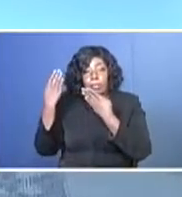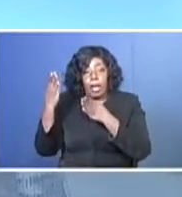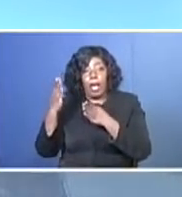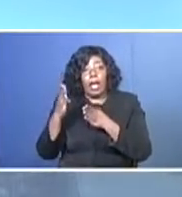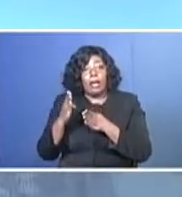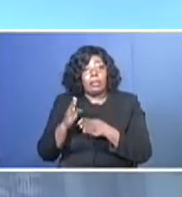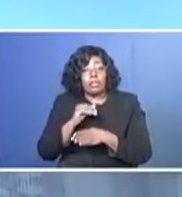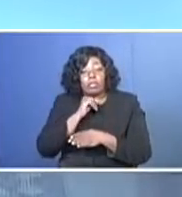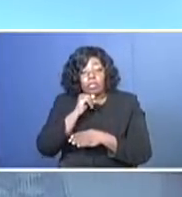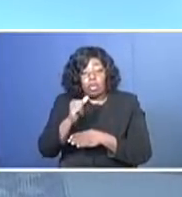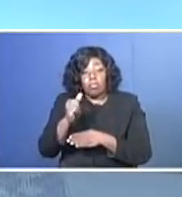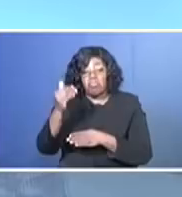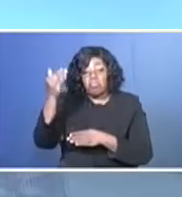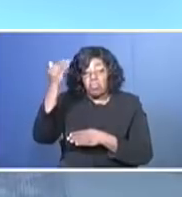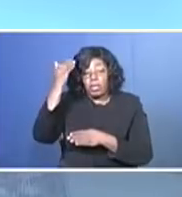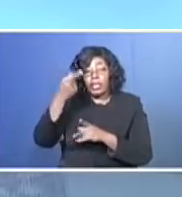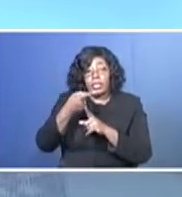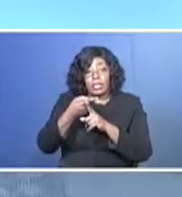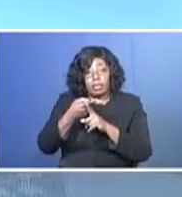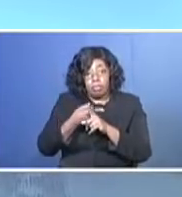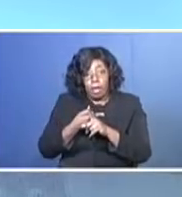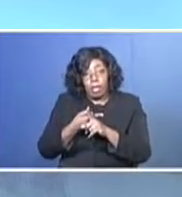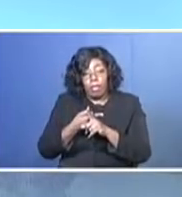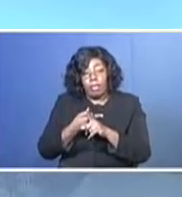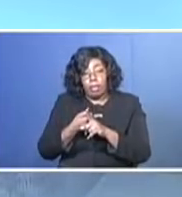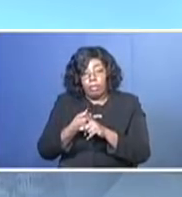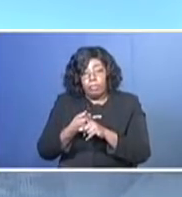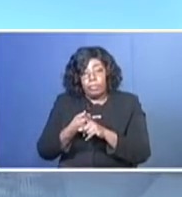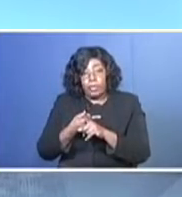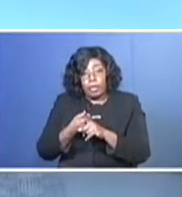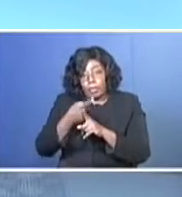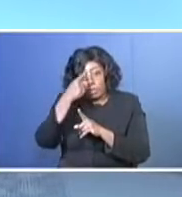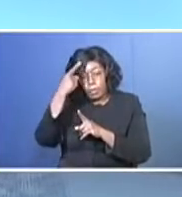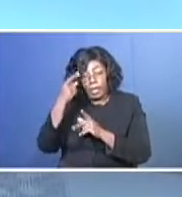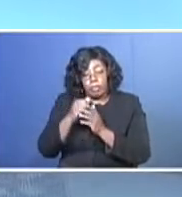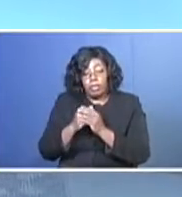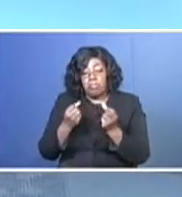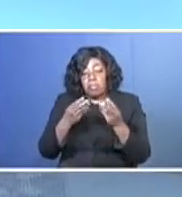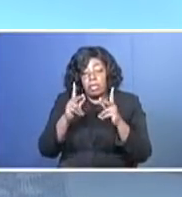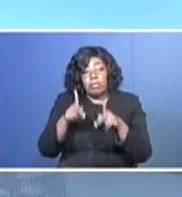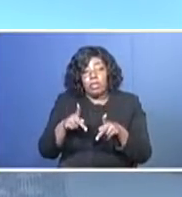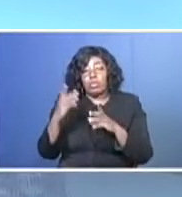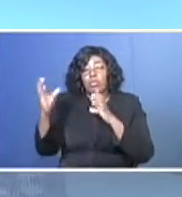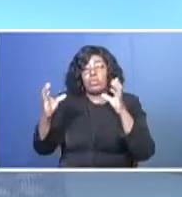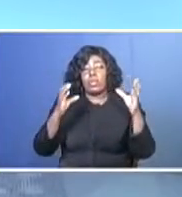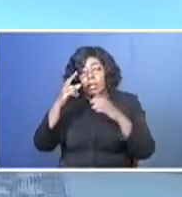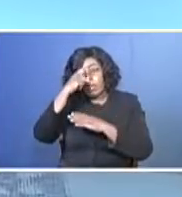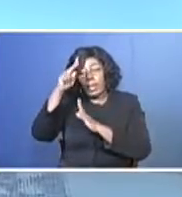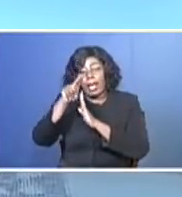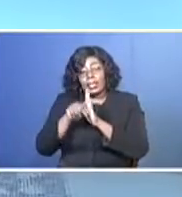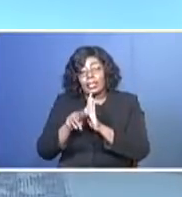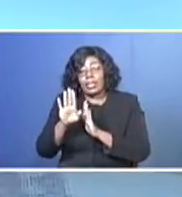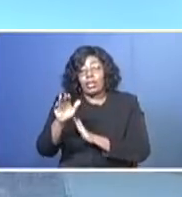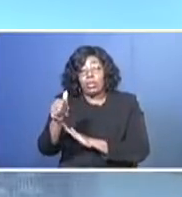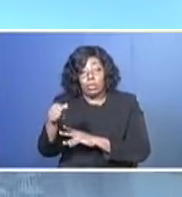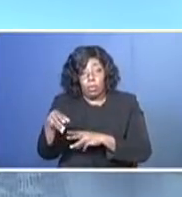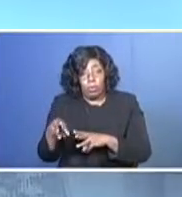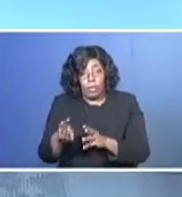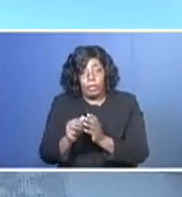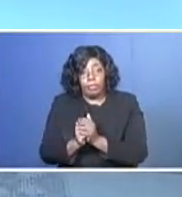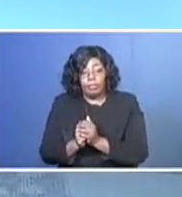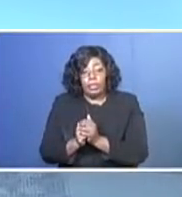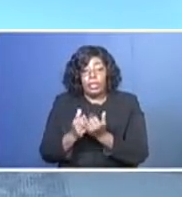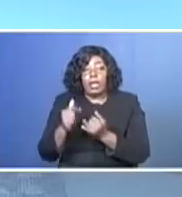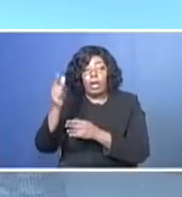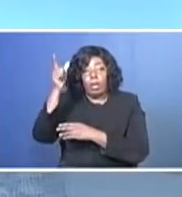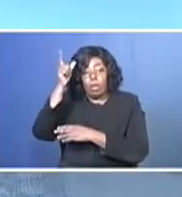formally recognize the month-long observance, there are a number of people who celebrate Blackness in their own way. In this report, our Lloyd